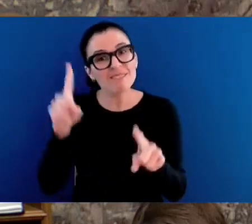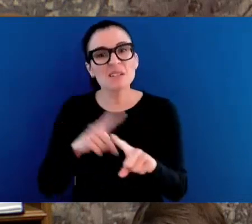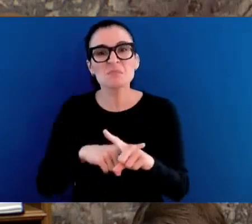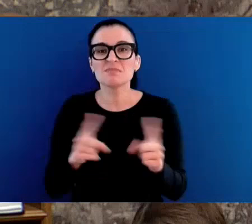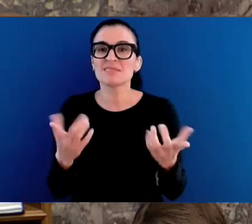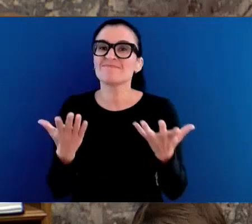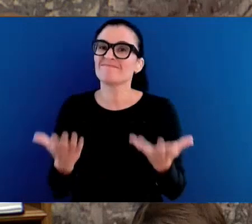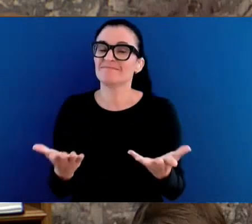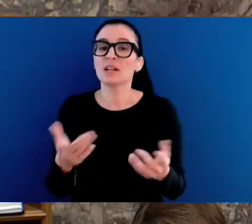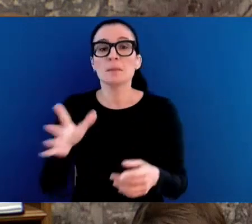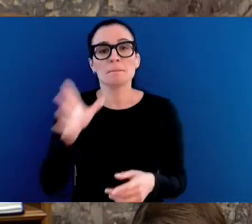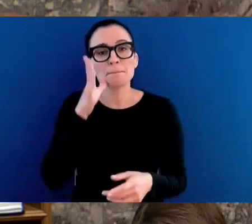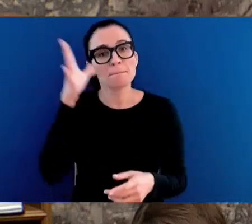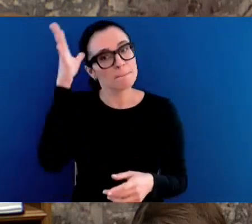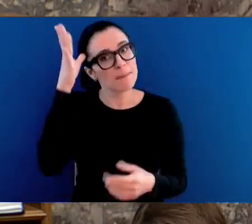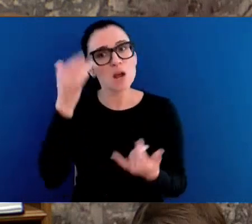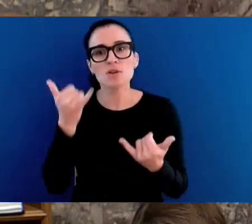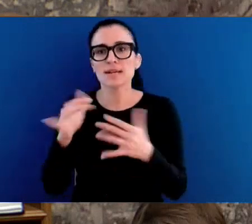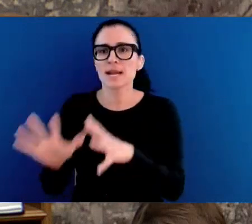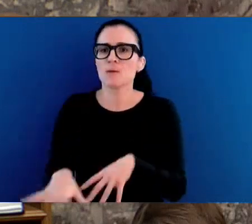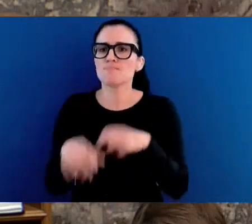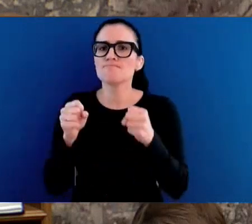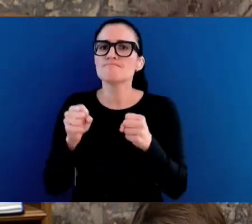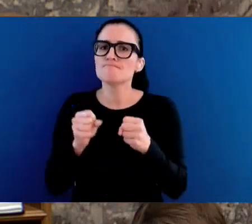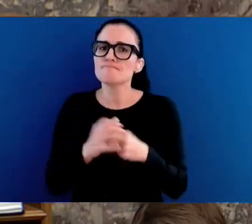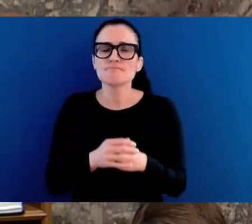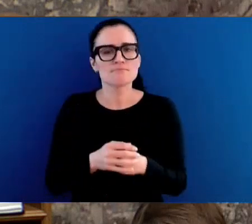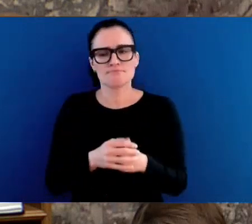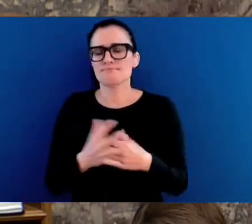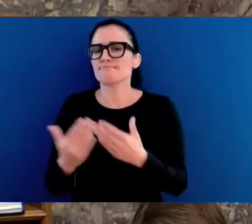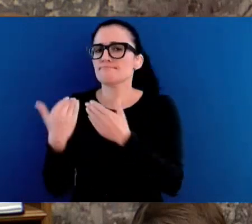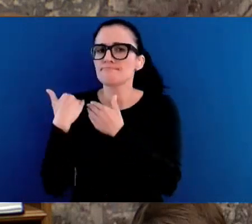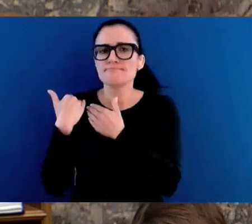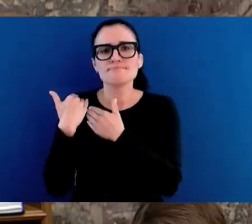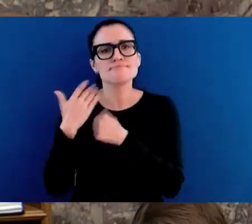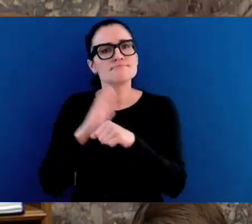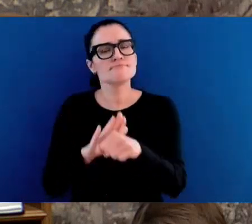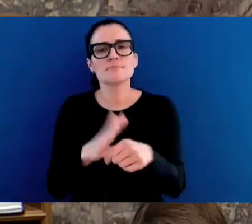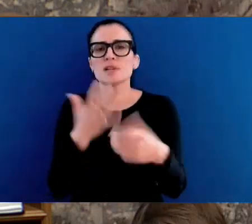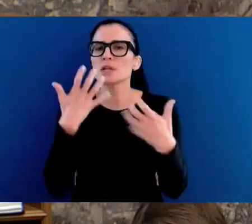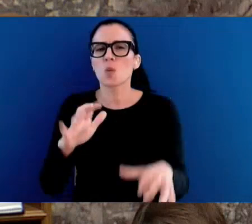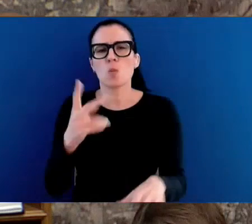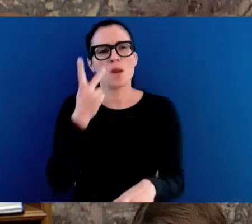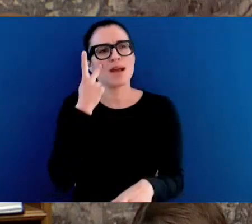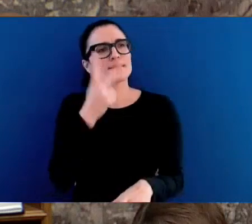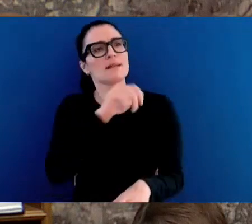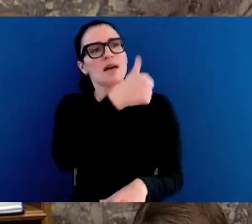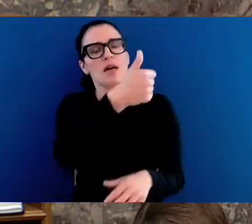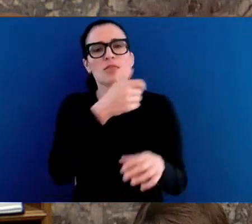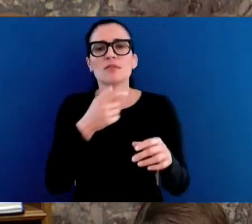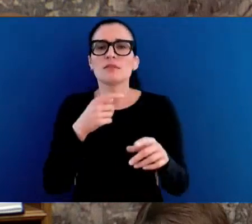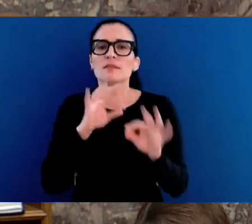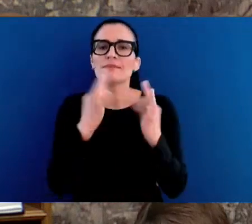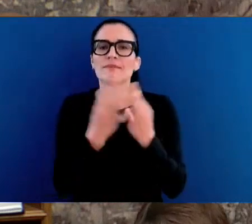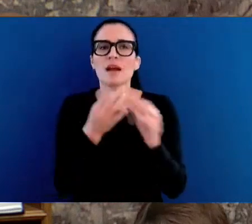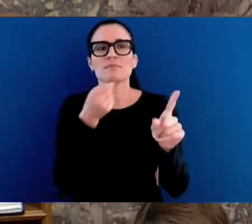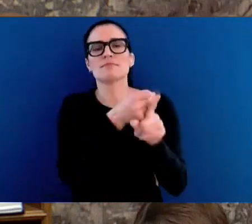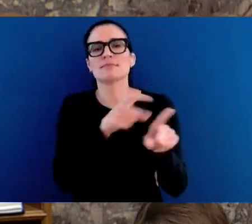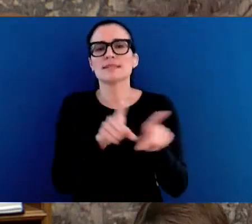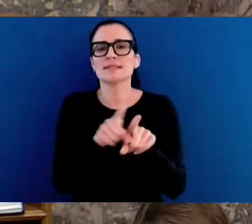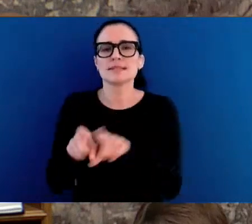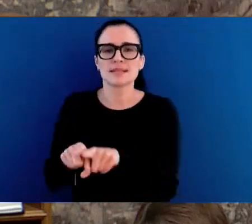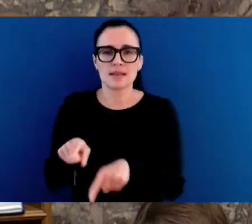endure this agony. In a letter to the Premier, her parents write, and I quote, "Our daughter's death was